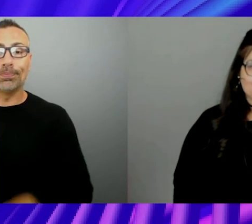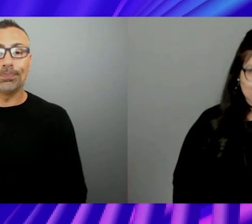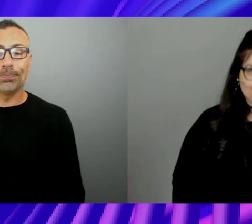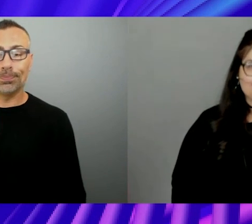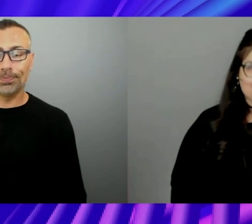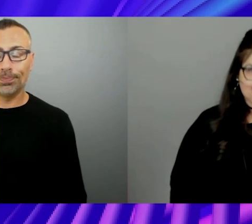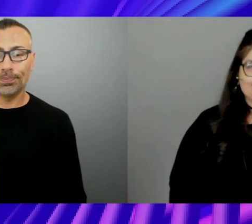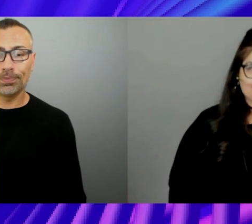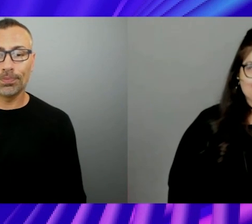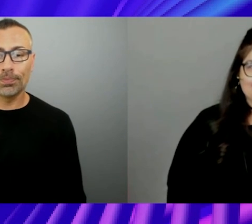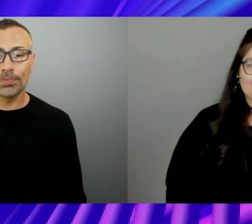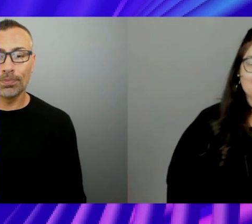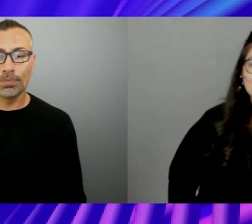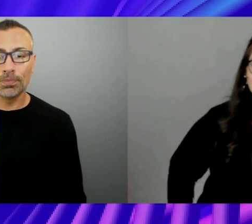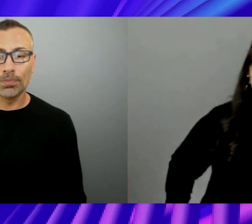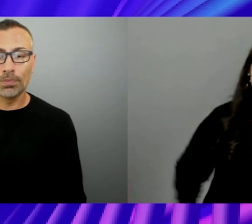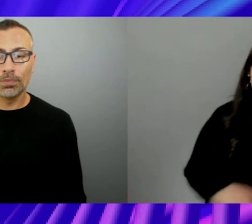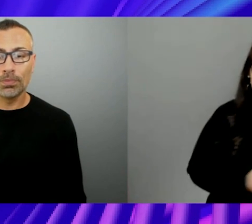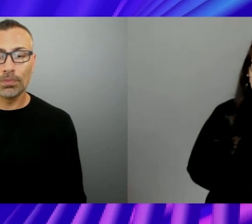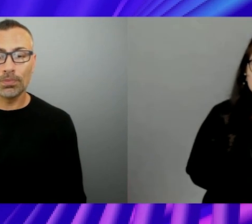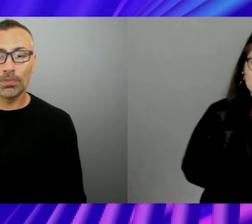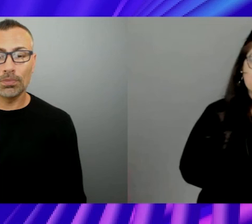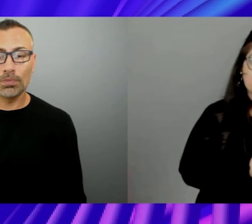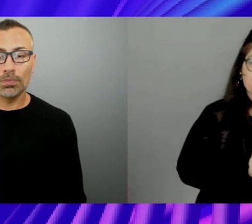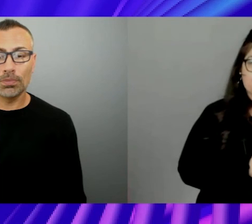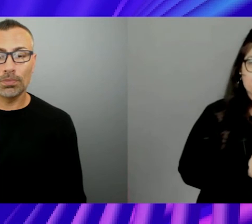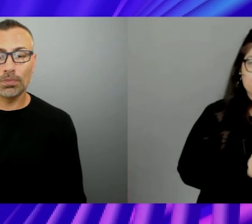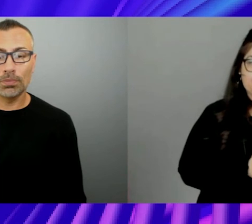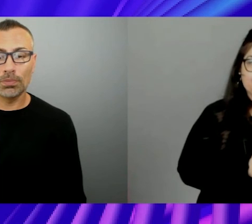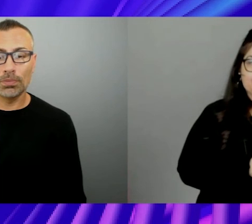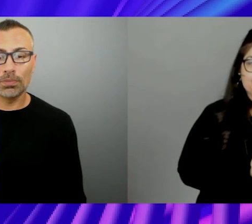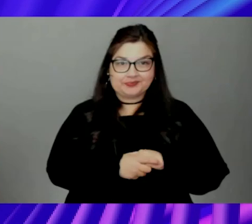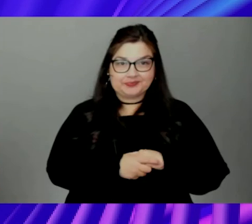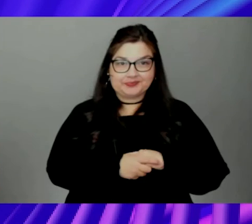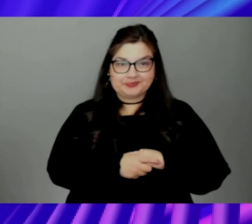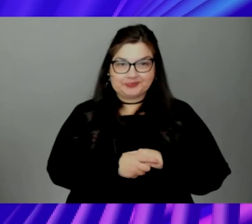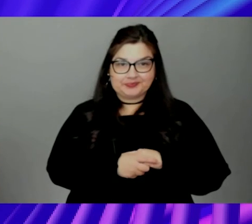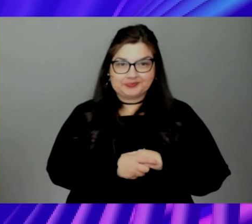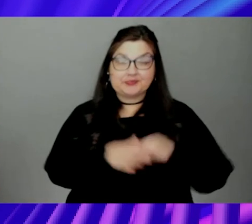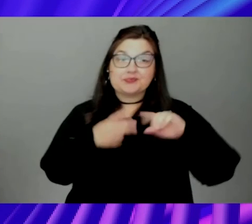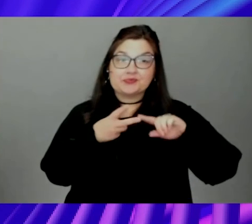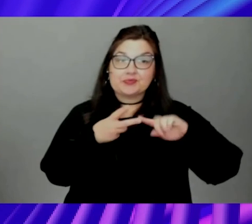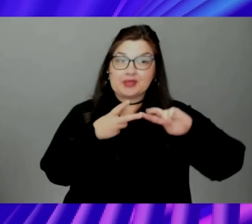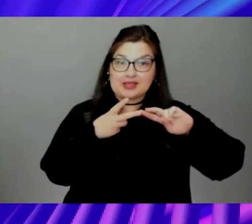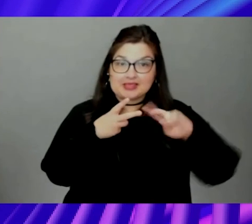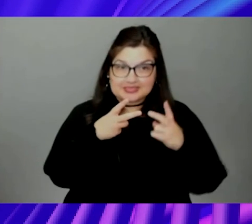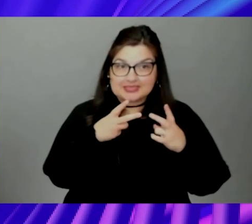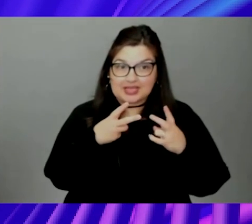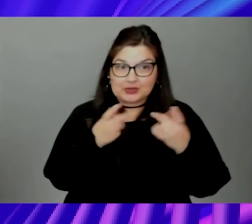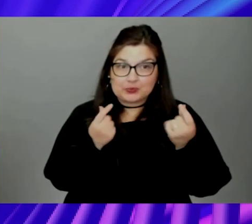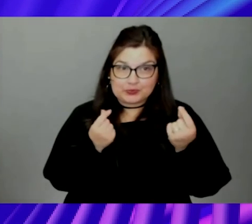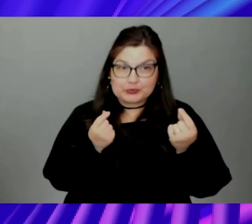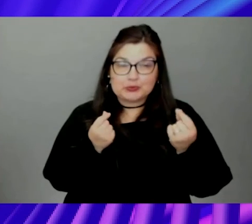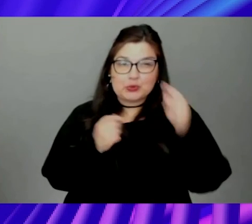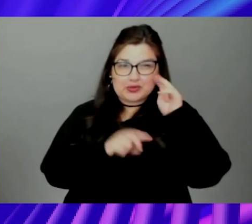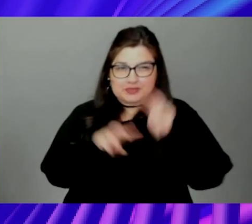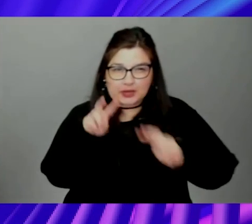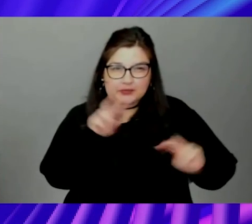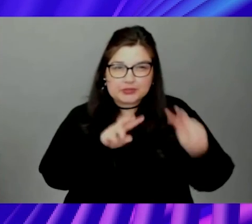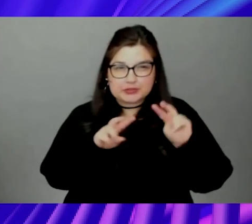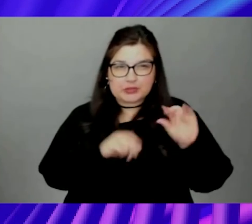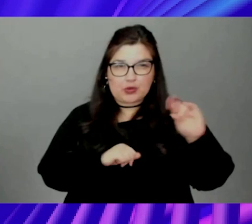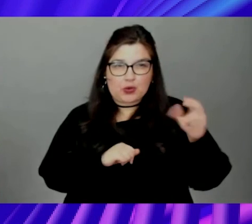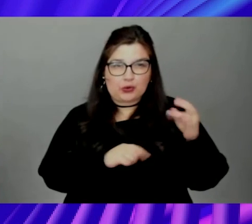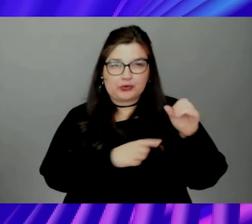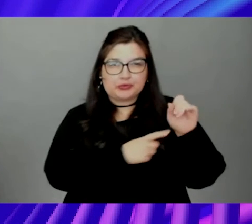one is monitoring and observability, which we talked about just very briefly, right? When it comes to orchestration, you have the central coordinator, which